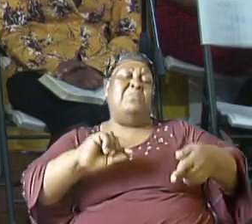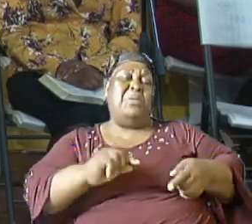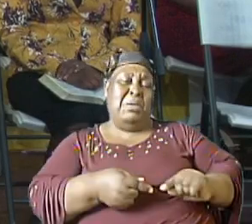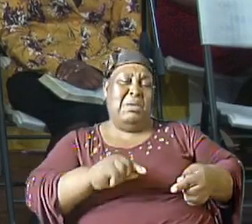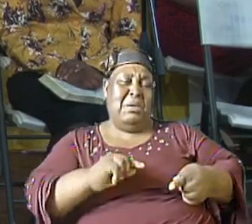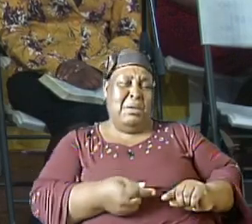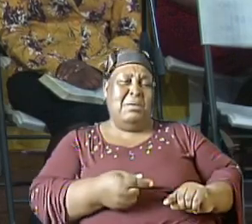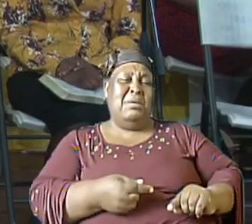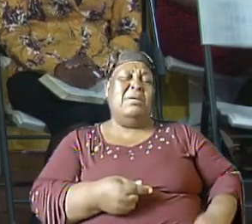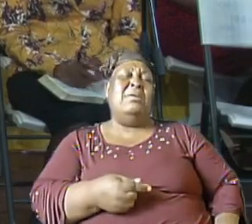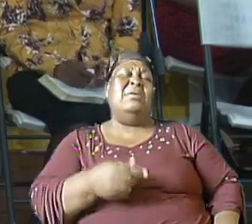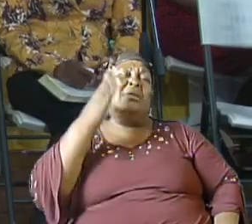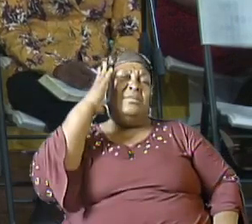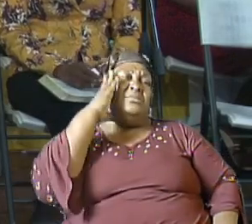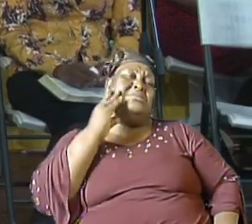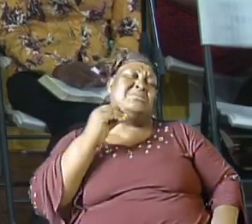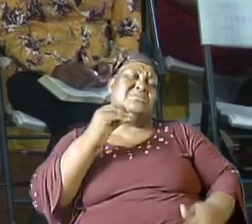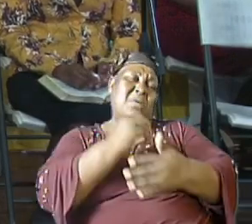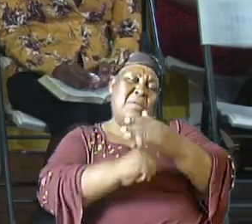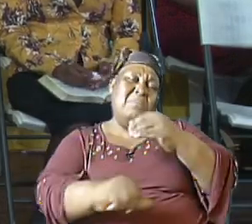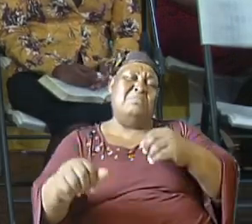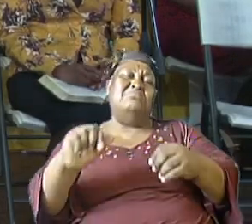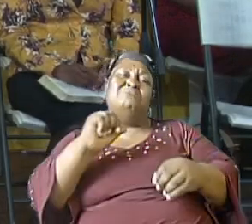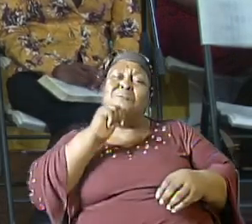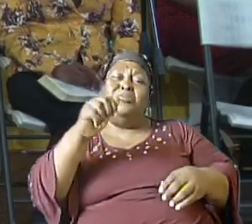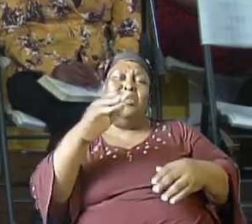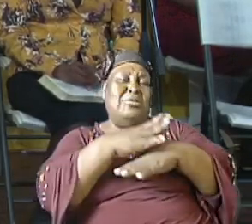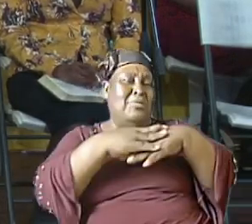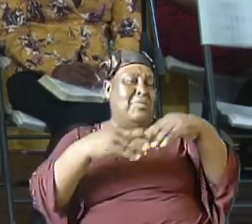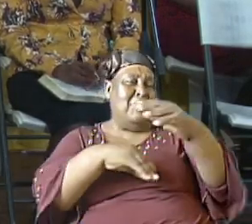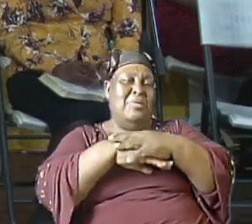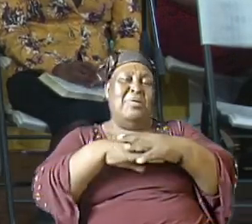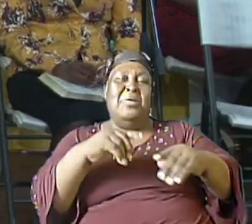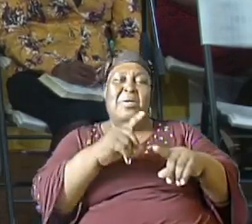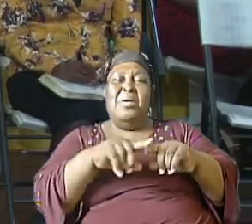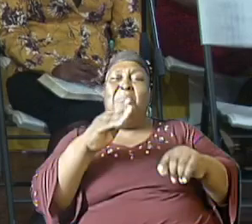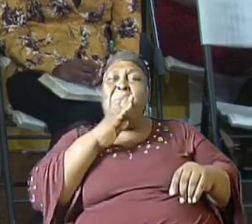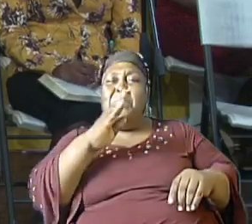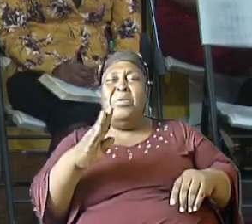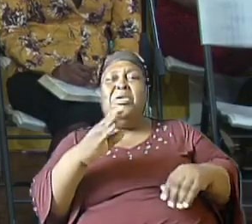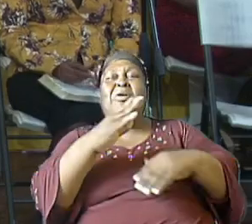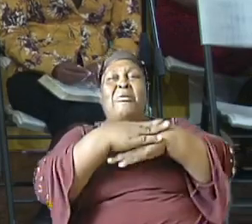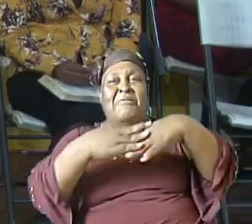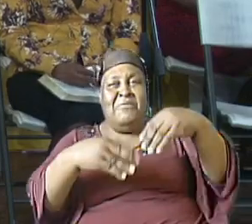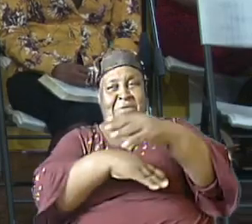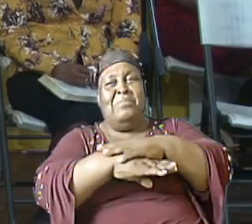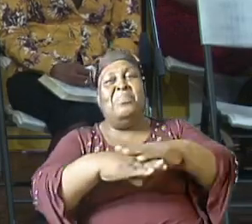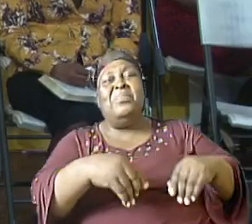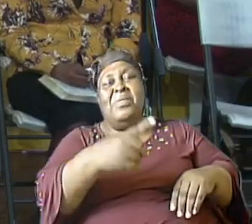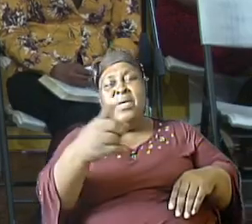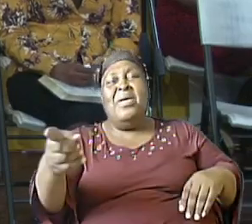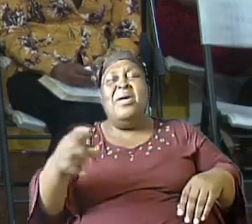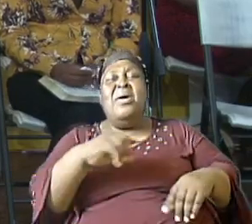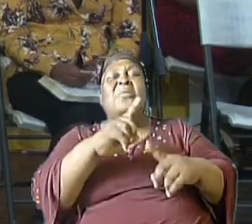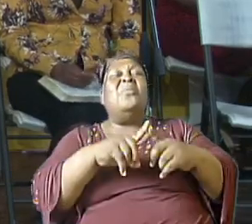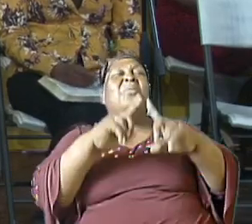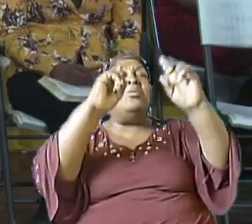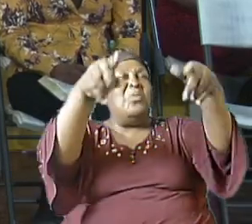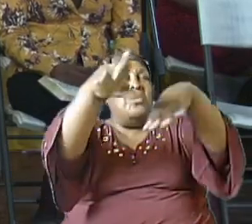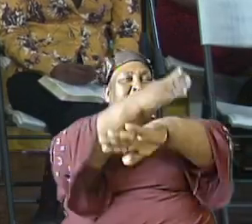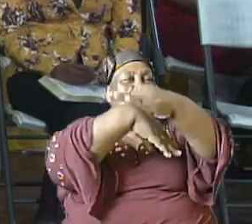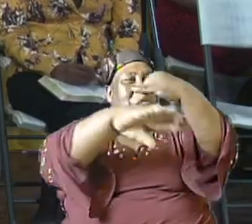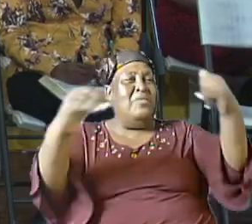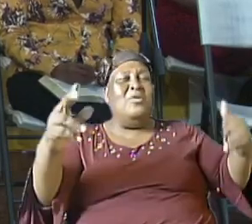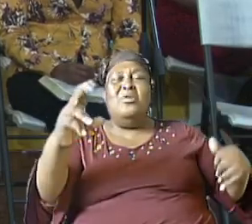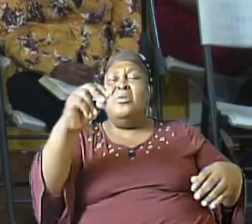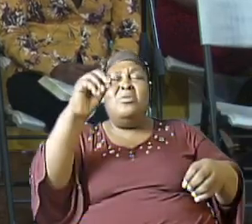some of them uncomfortable. But be of good cheer. When we get there, there